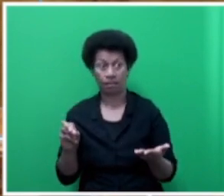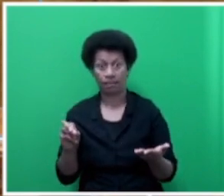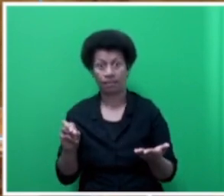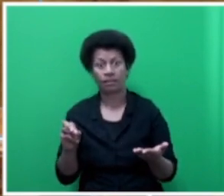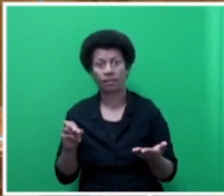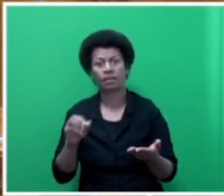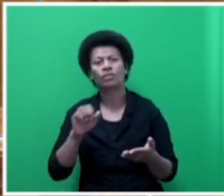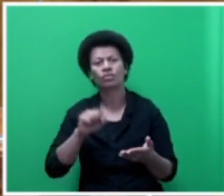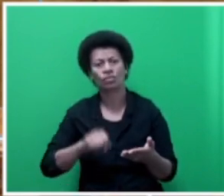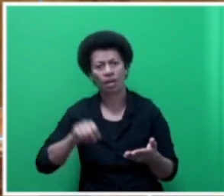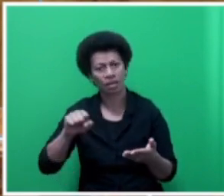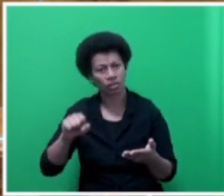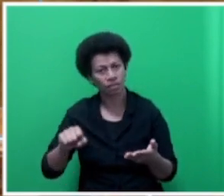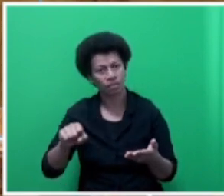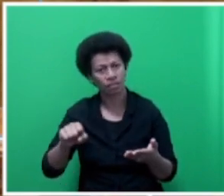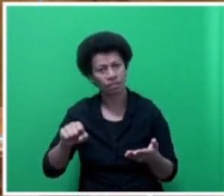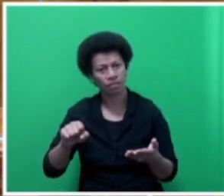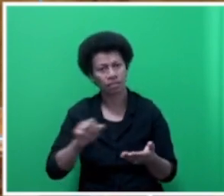scholarships